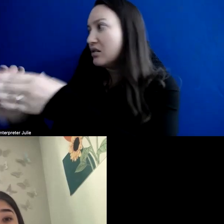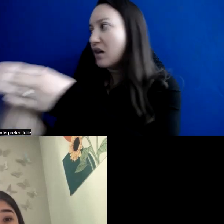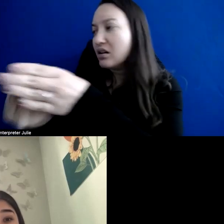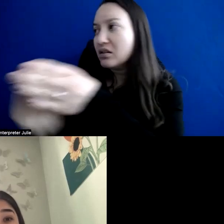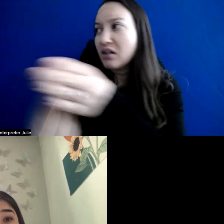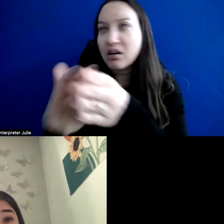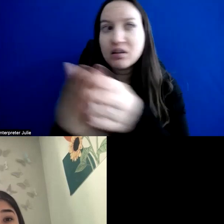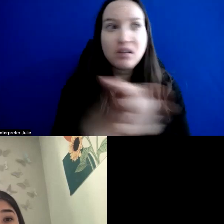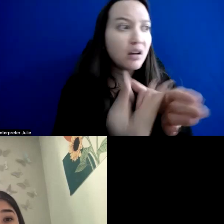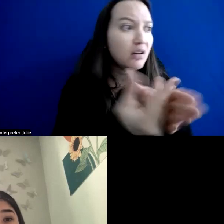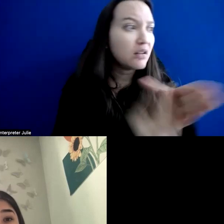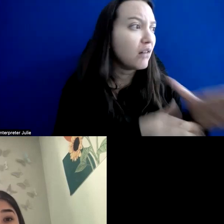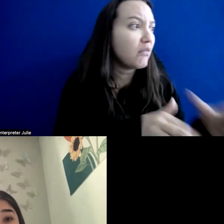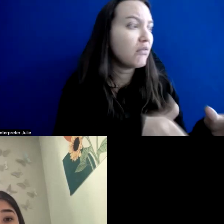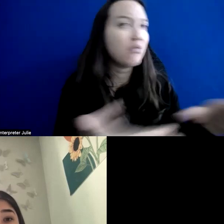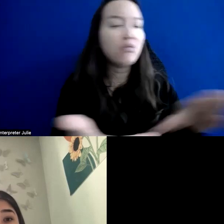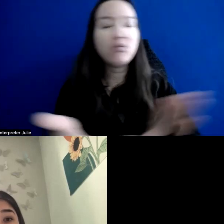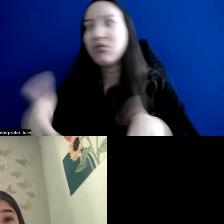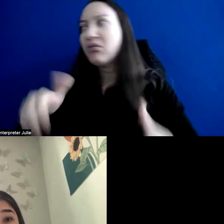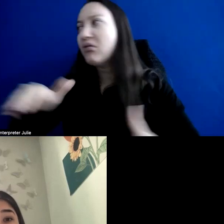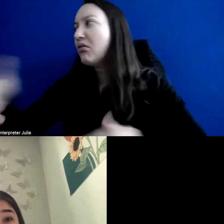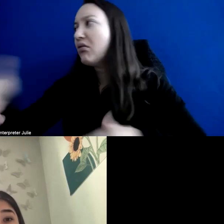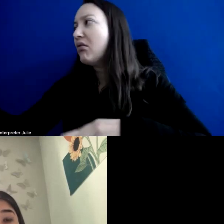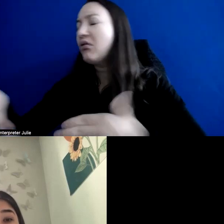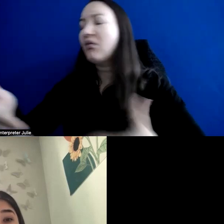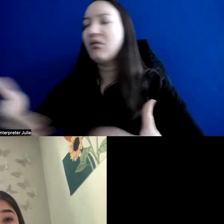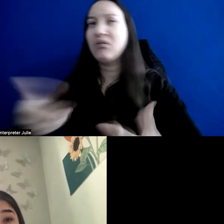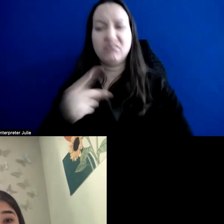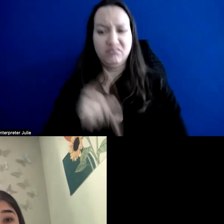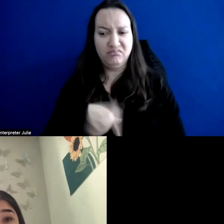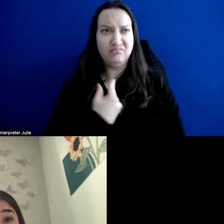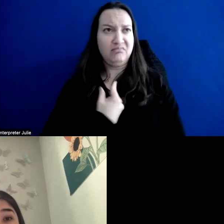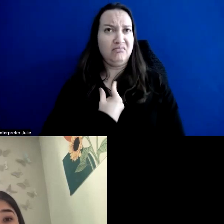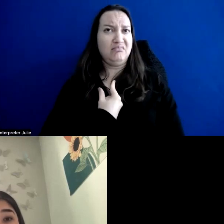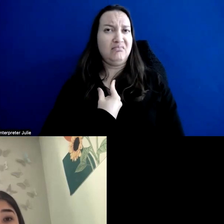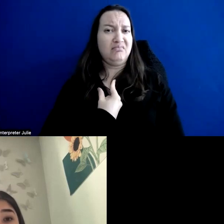and yet suddenly you yourself have been reprieved.